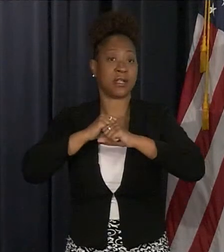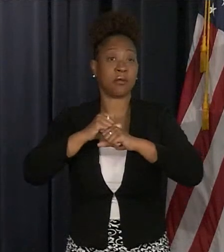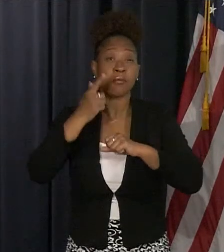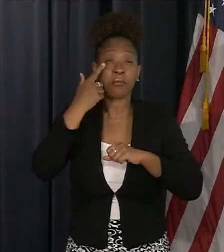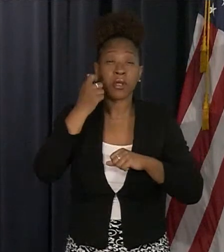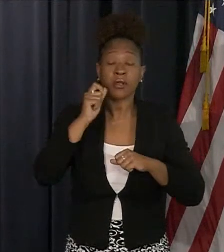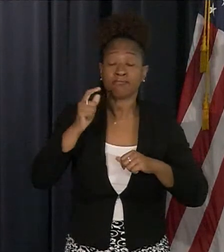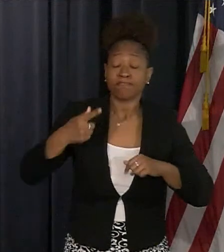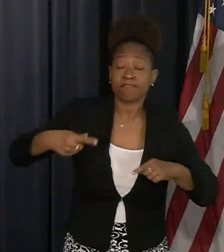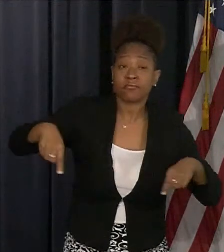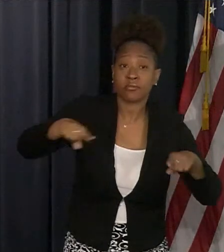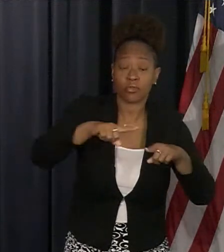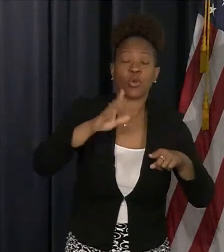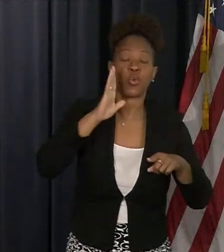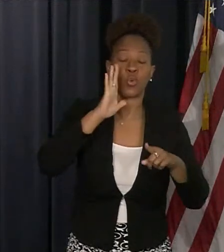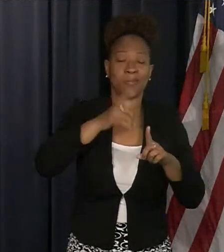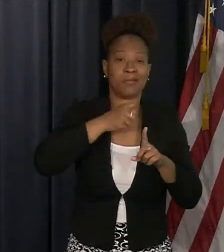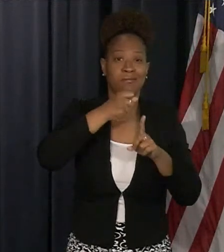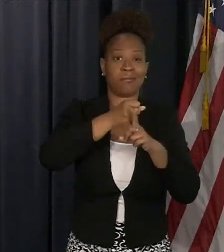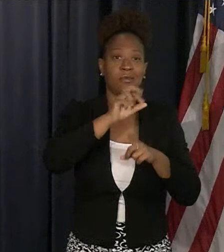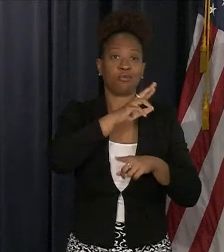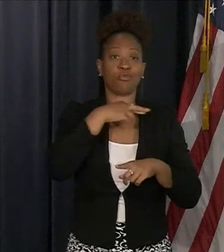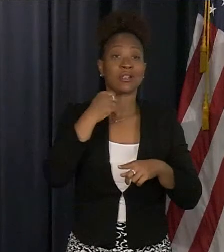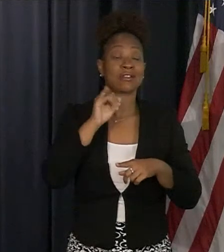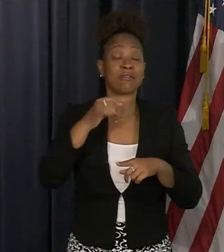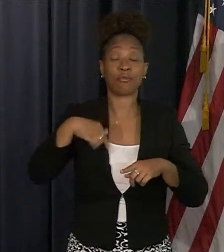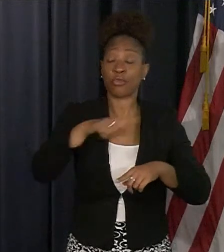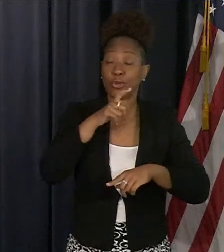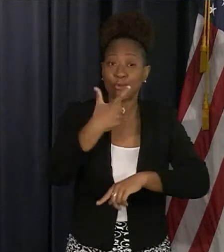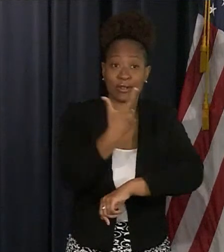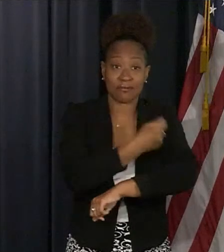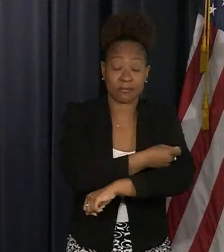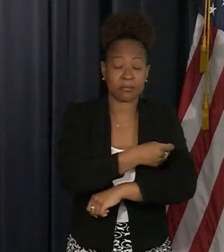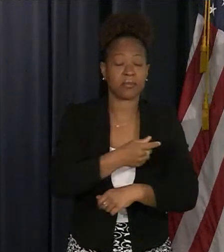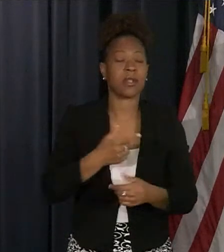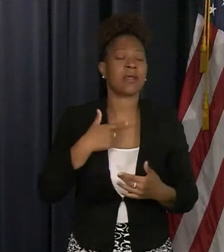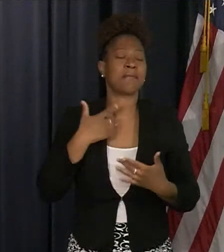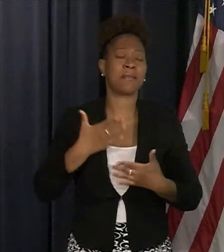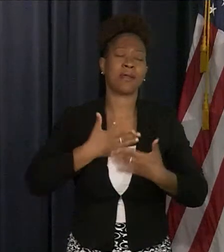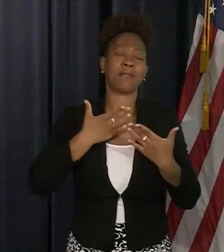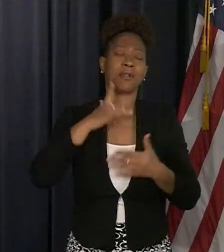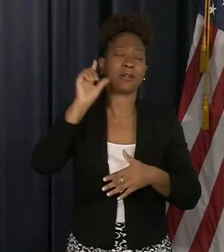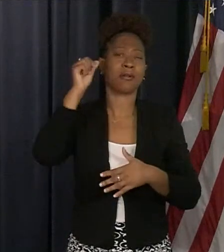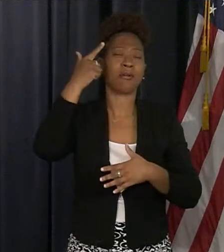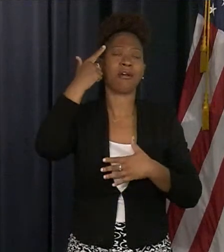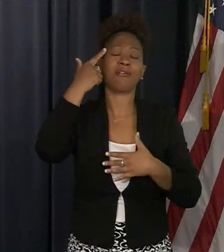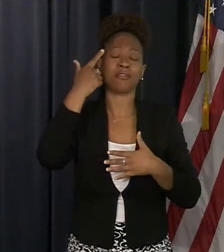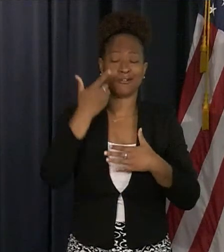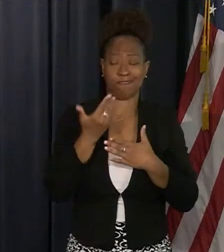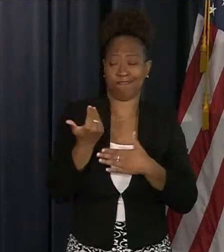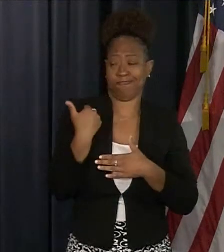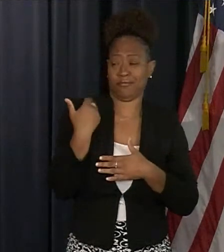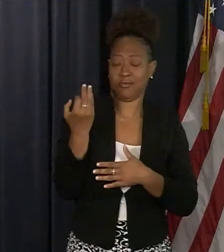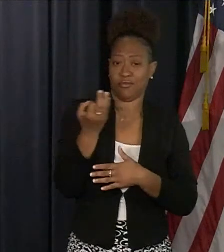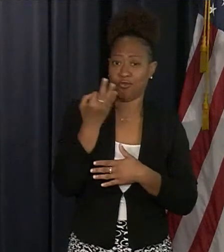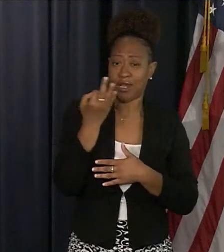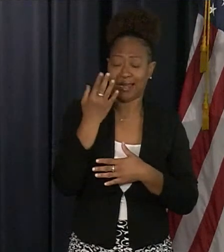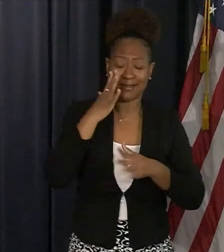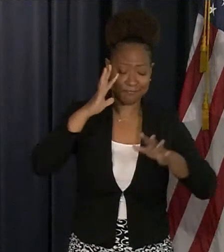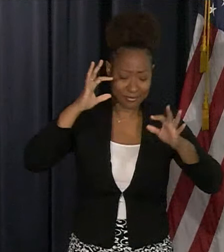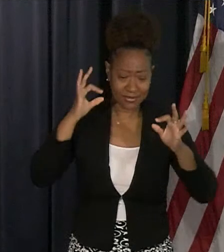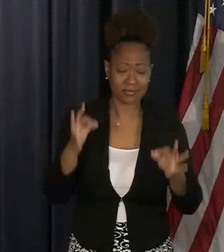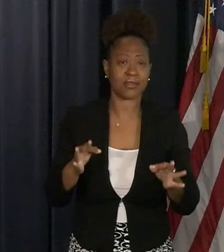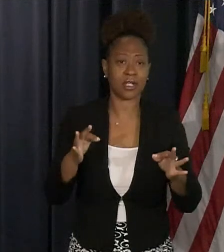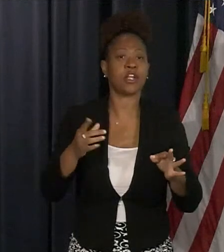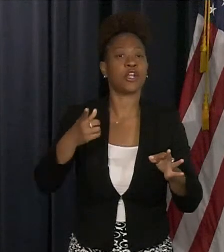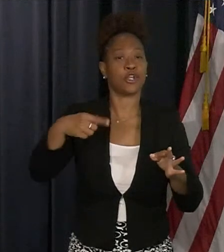much longer, and I'm really pleased that the governor on Friday moved so decisively to make sure that the